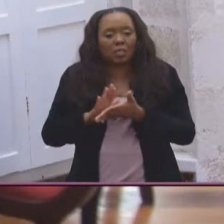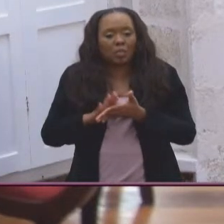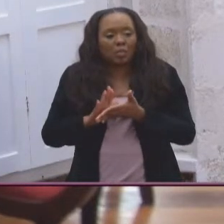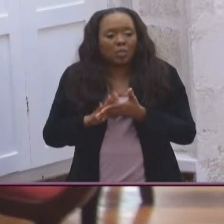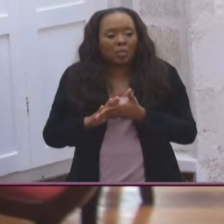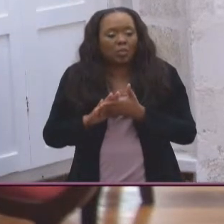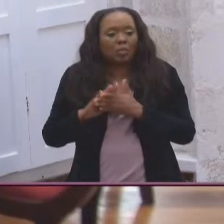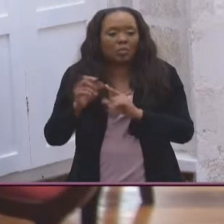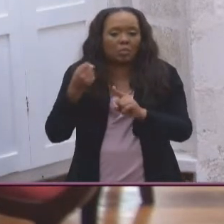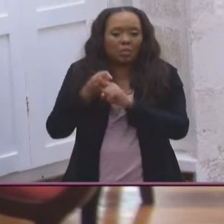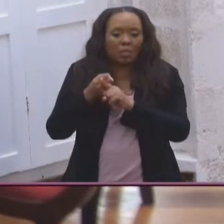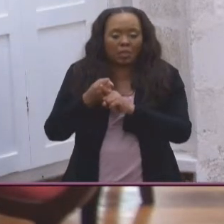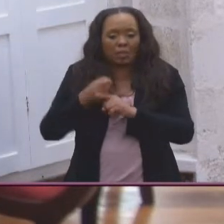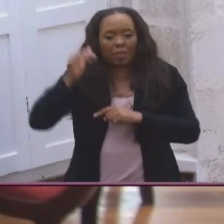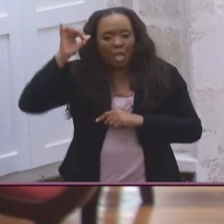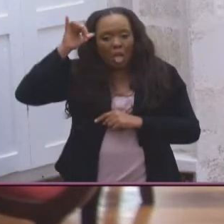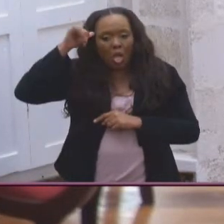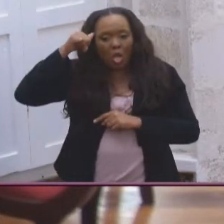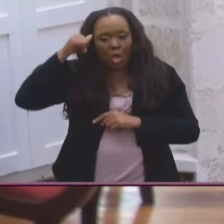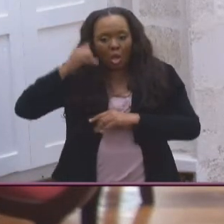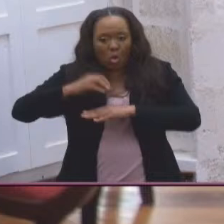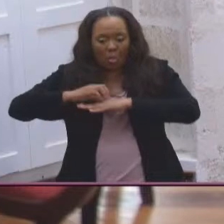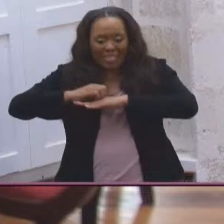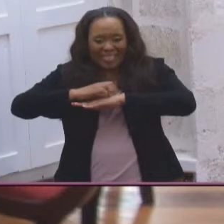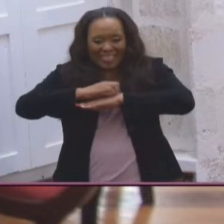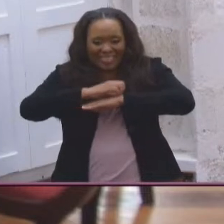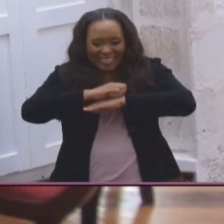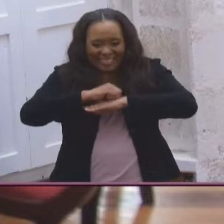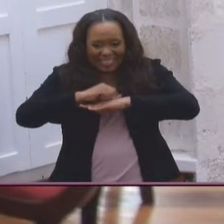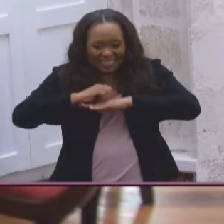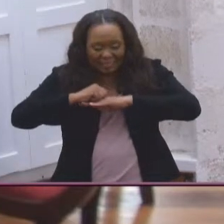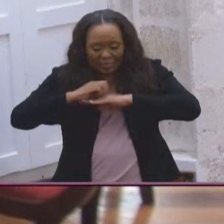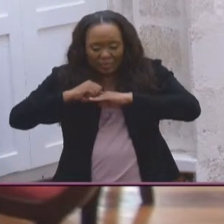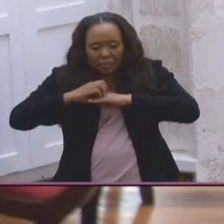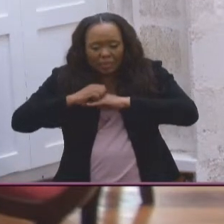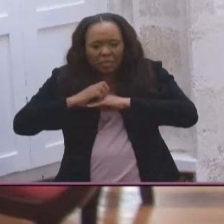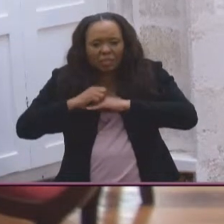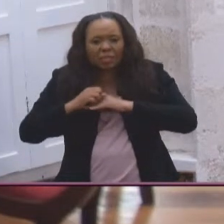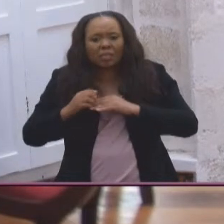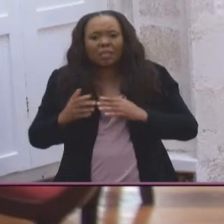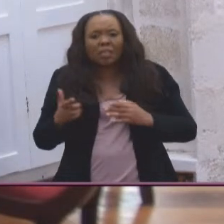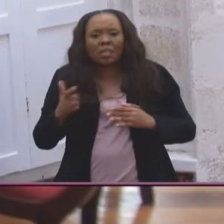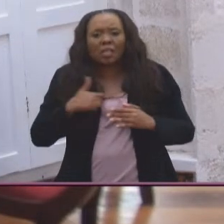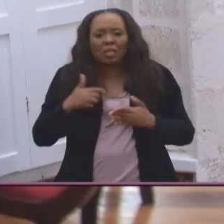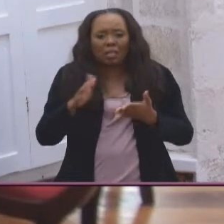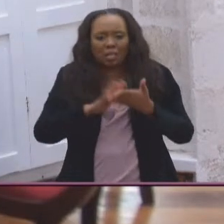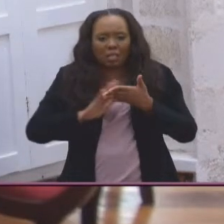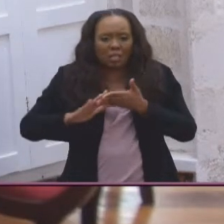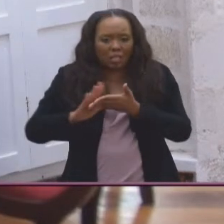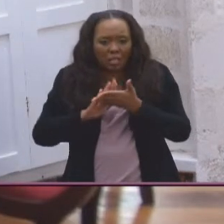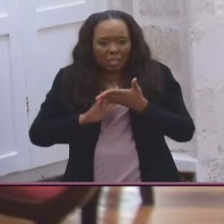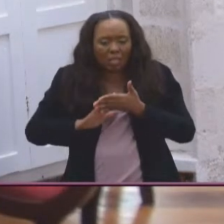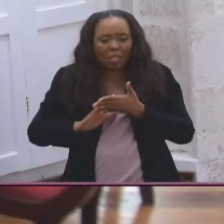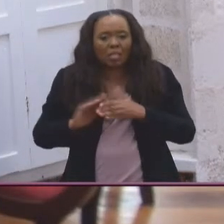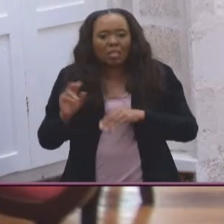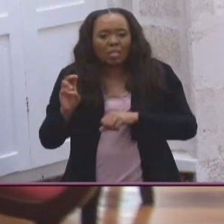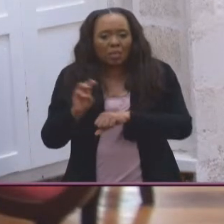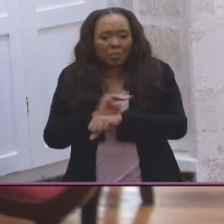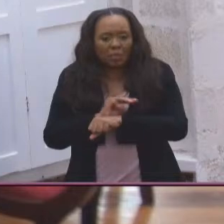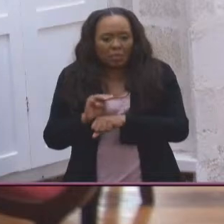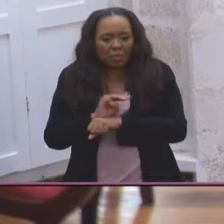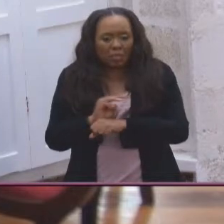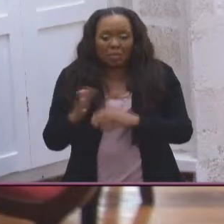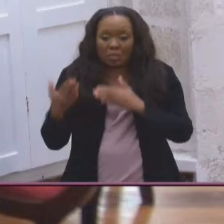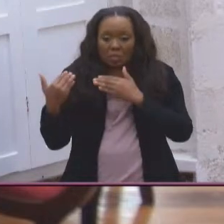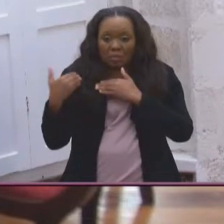first want to commend the ministry with responsibility for health for having